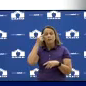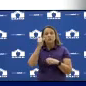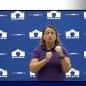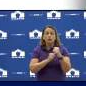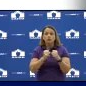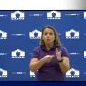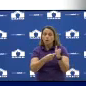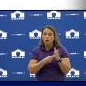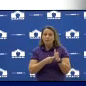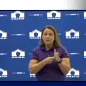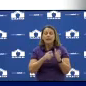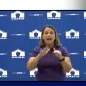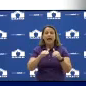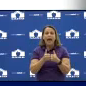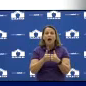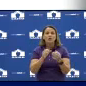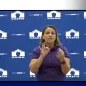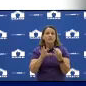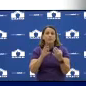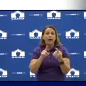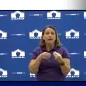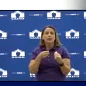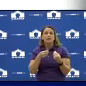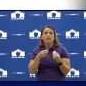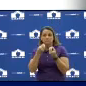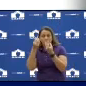requirements for redistricting, and how to get feedback to the board.